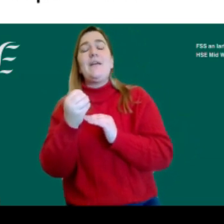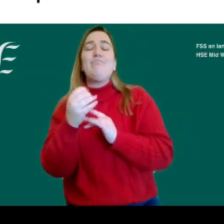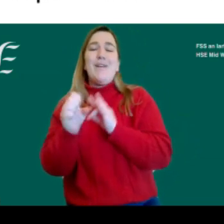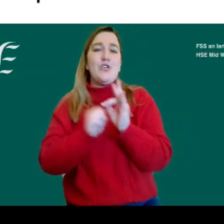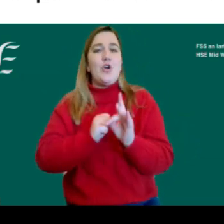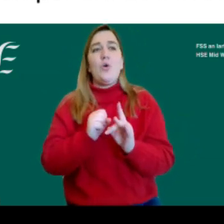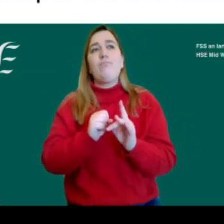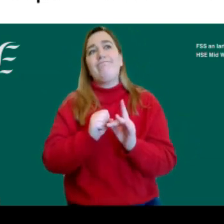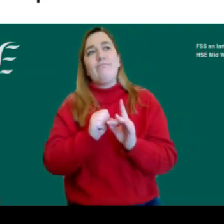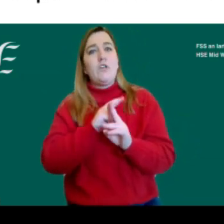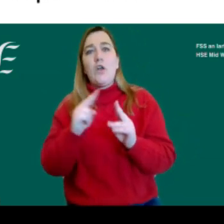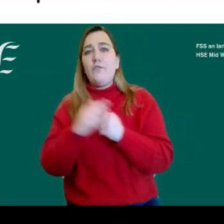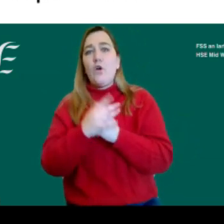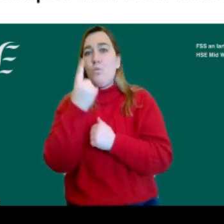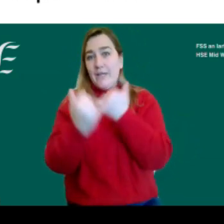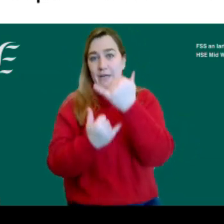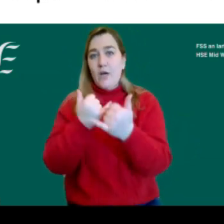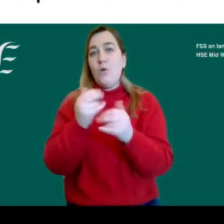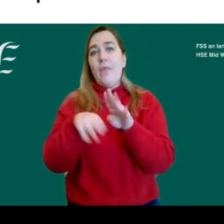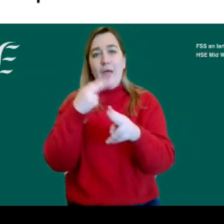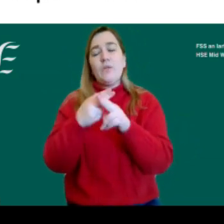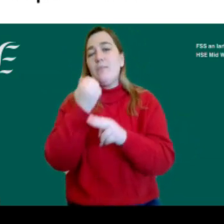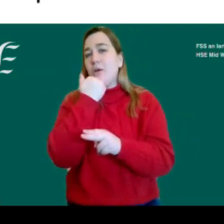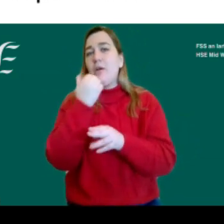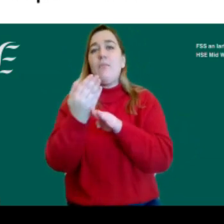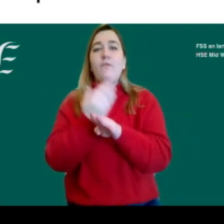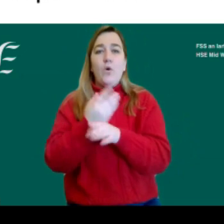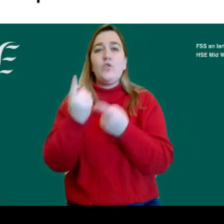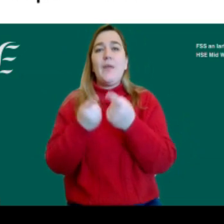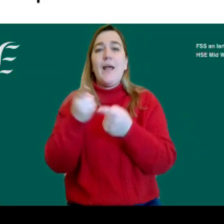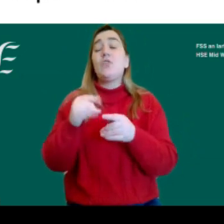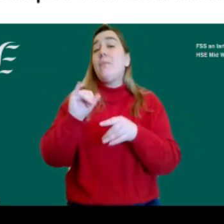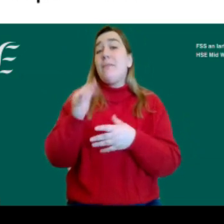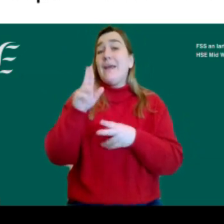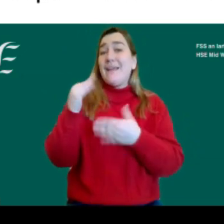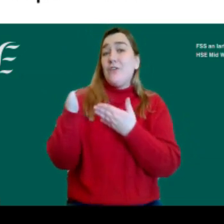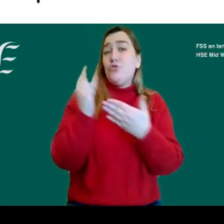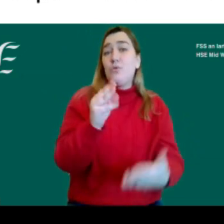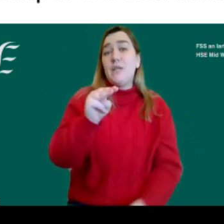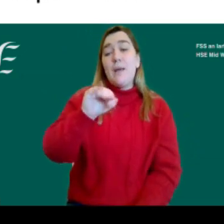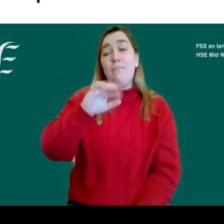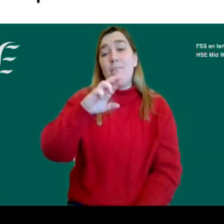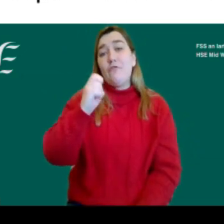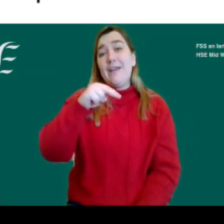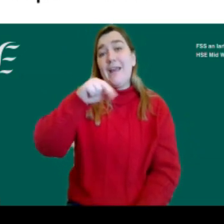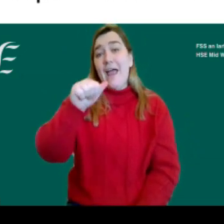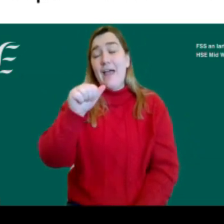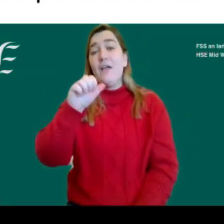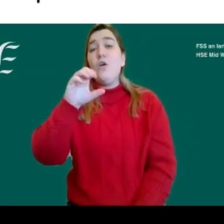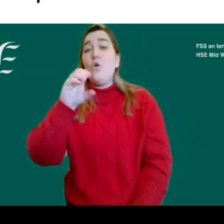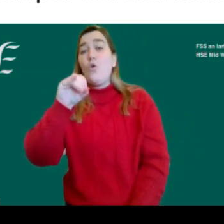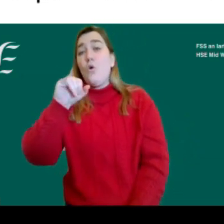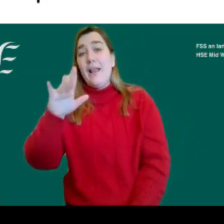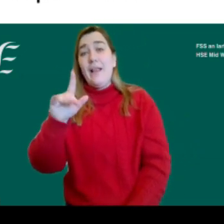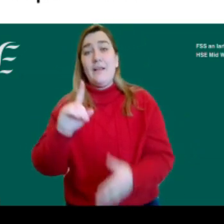which is a wonderful invention in many ways, and it stops your bleeding. It gives you contraception for 8 years. It can